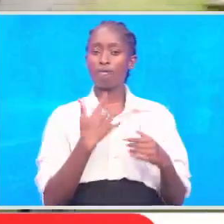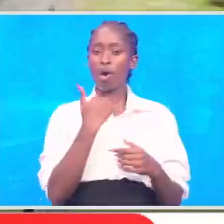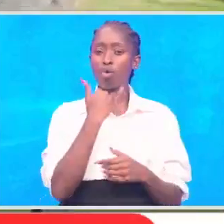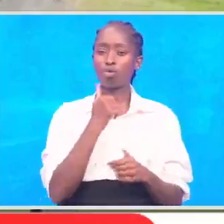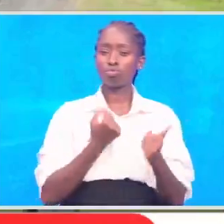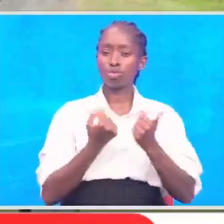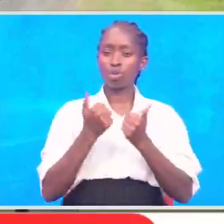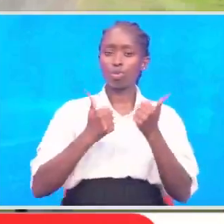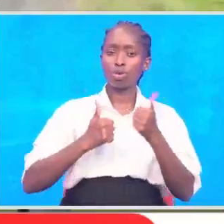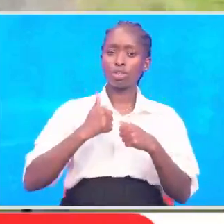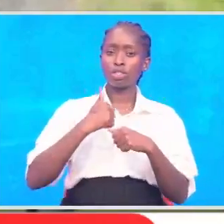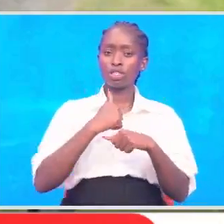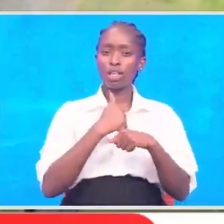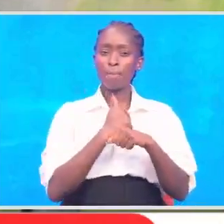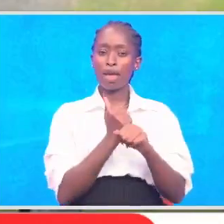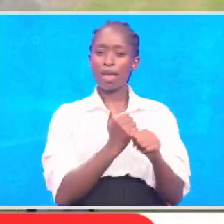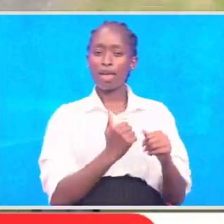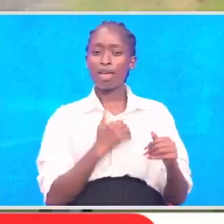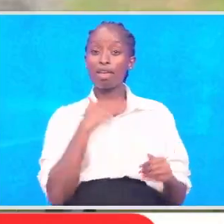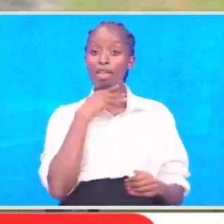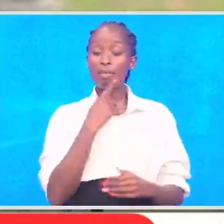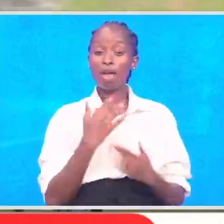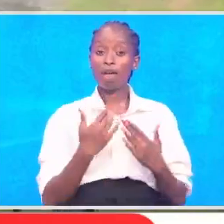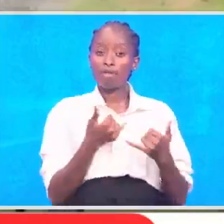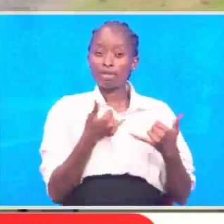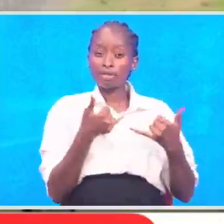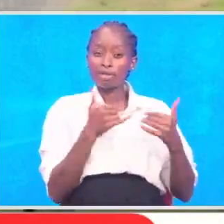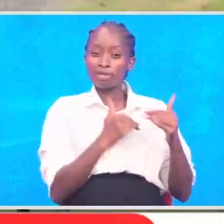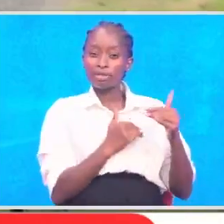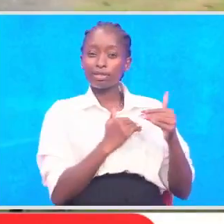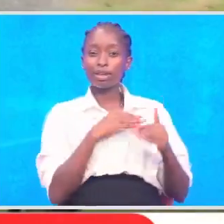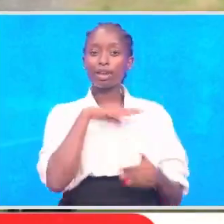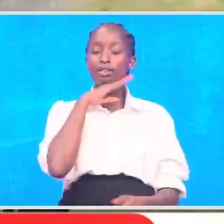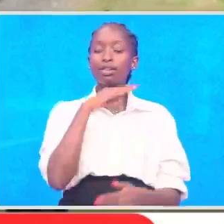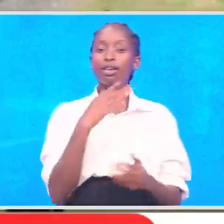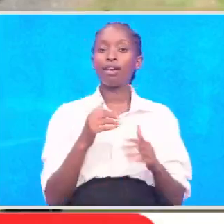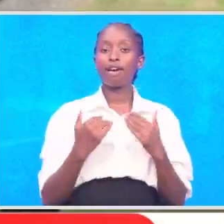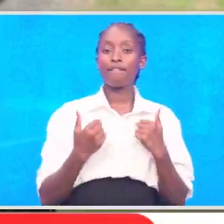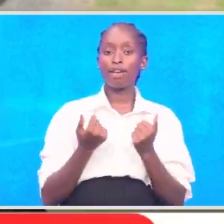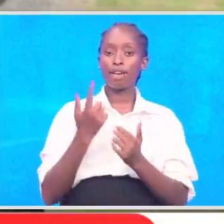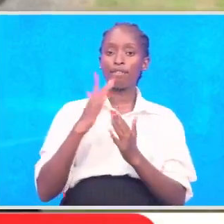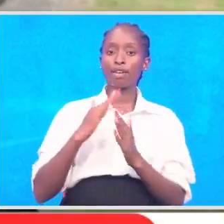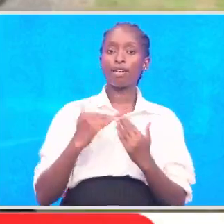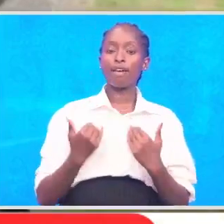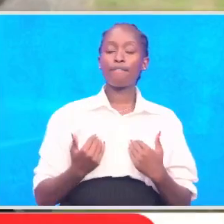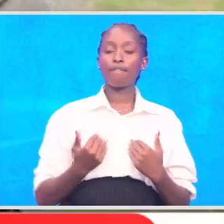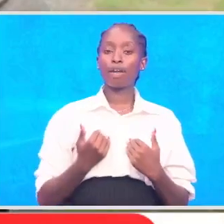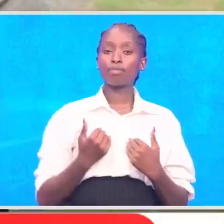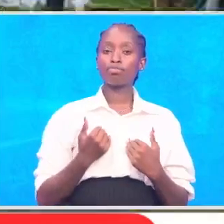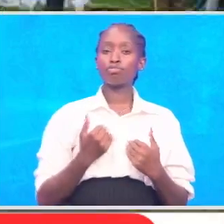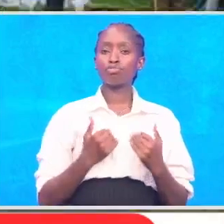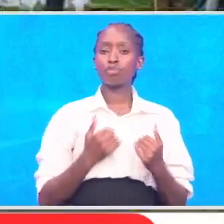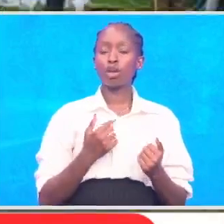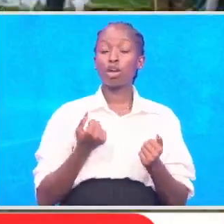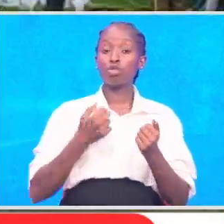almost took her life, where her driver in the PSV lost his life. Getting to Delamere Sports,